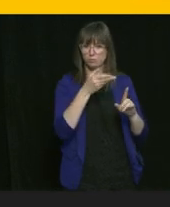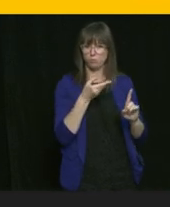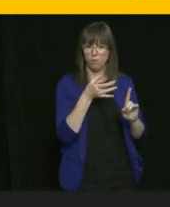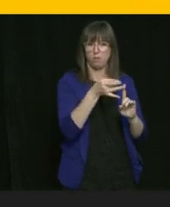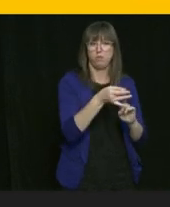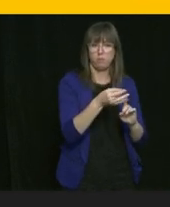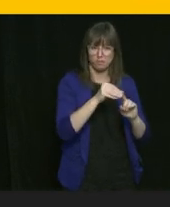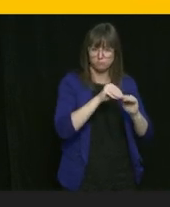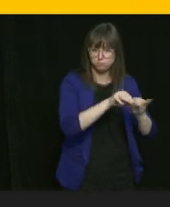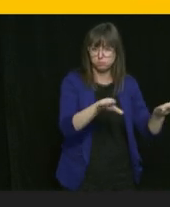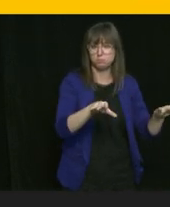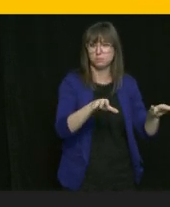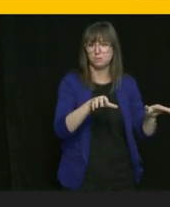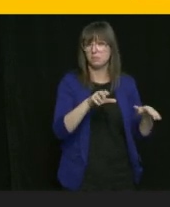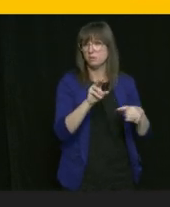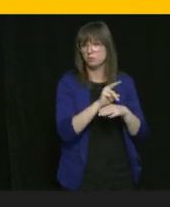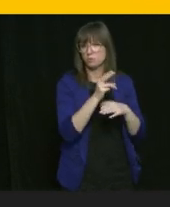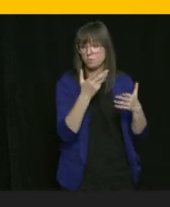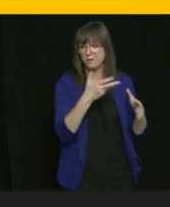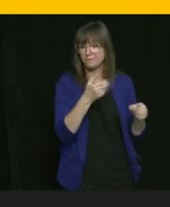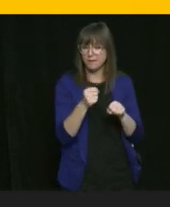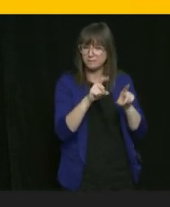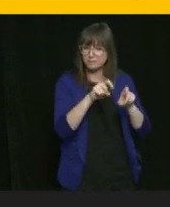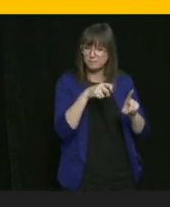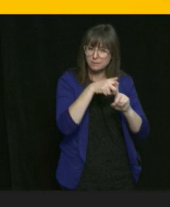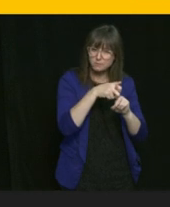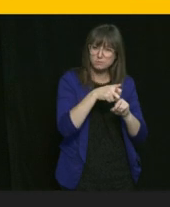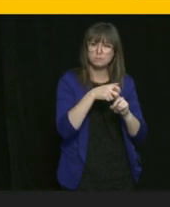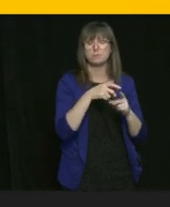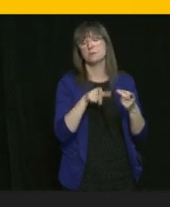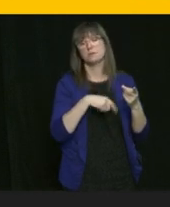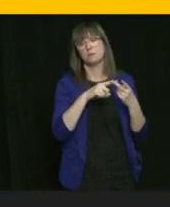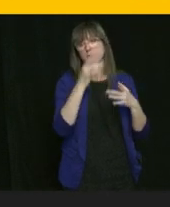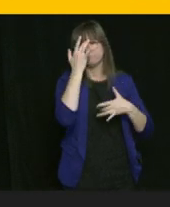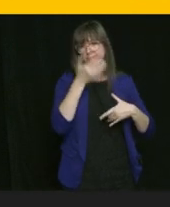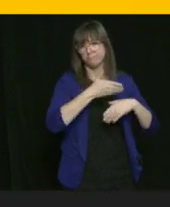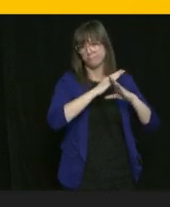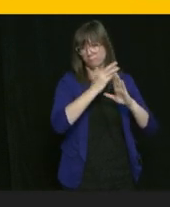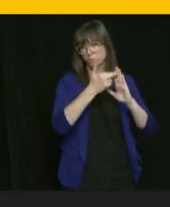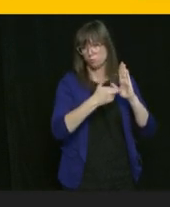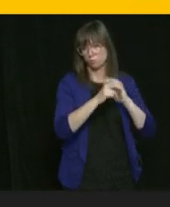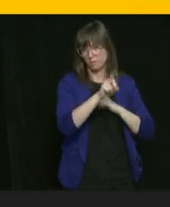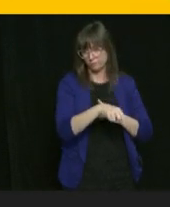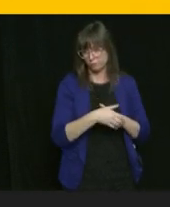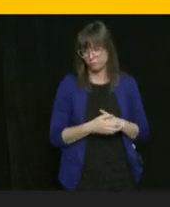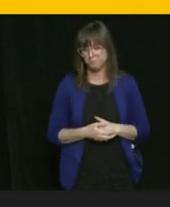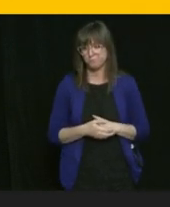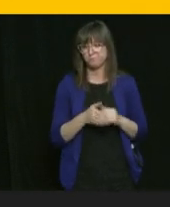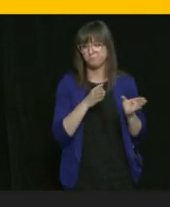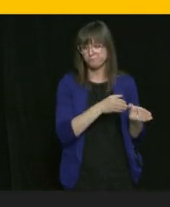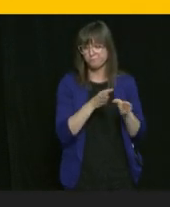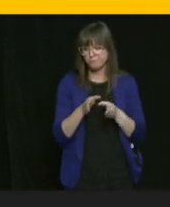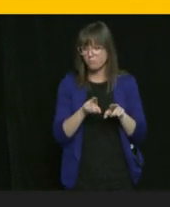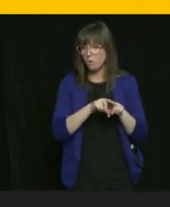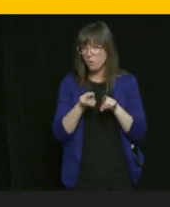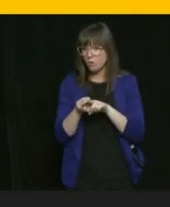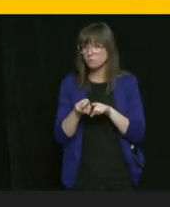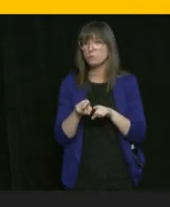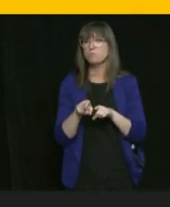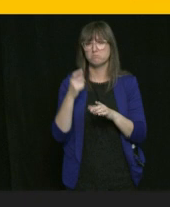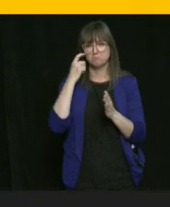outbreaks through rapid detection and robust infection prevention and control. At the same time, an